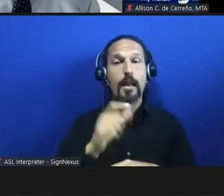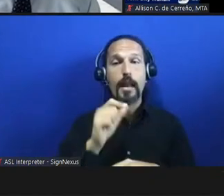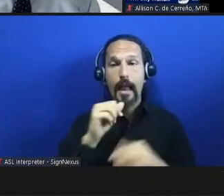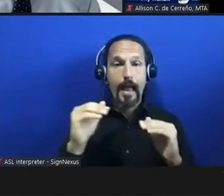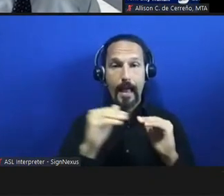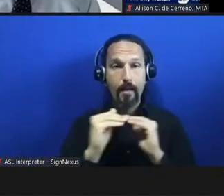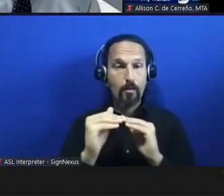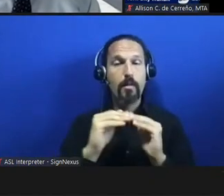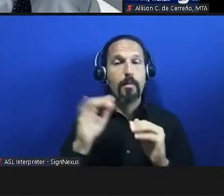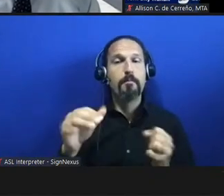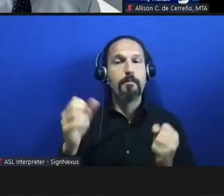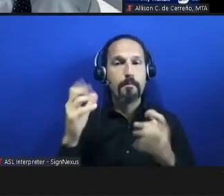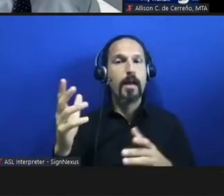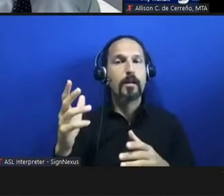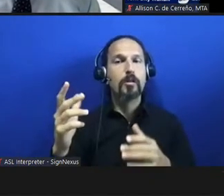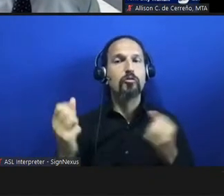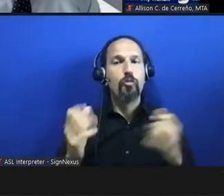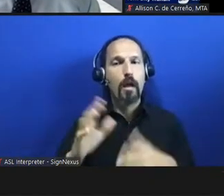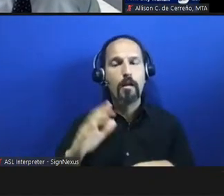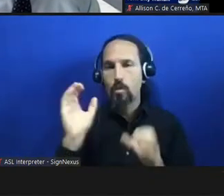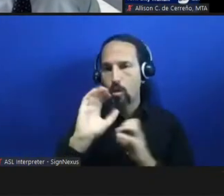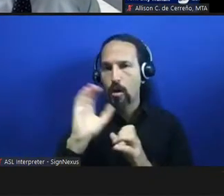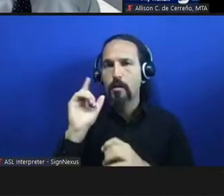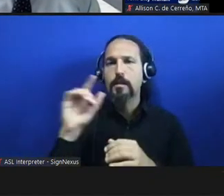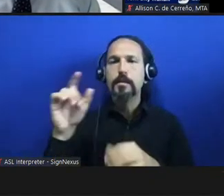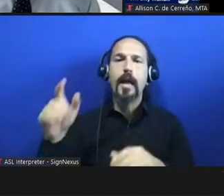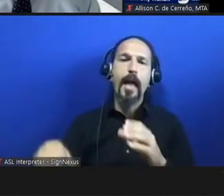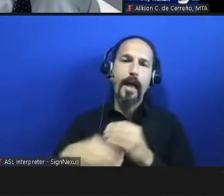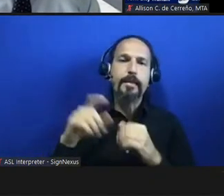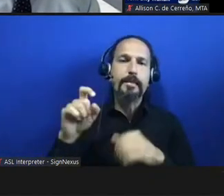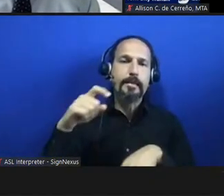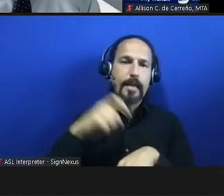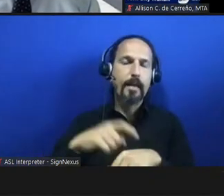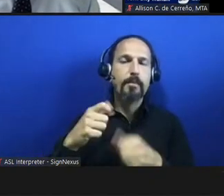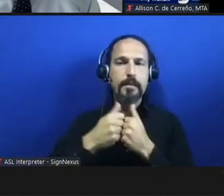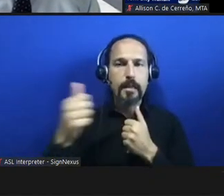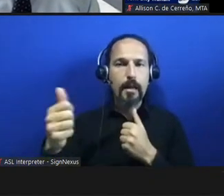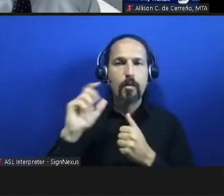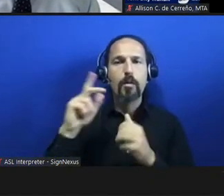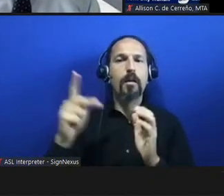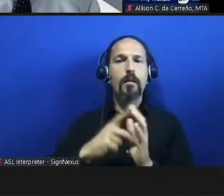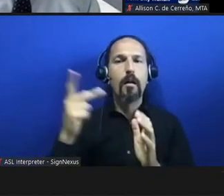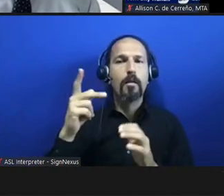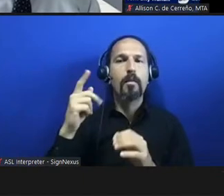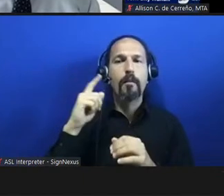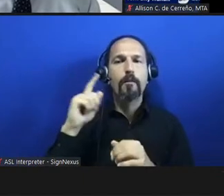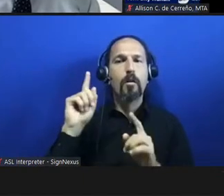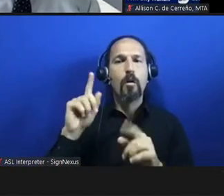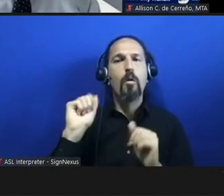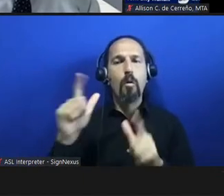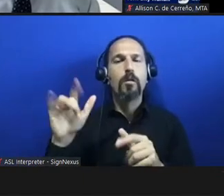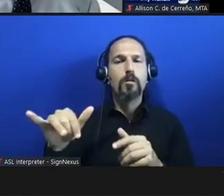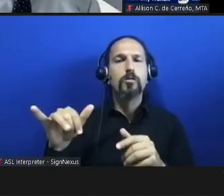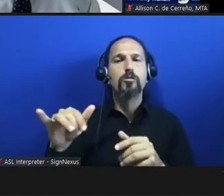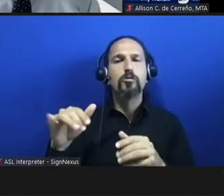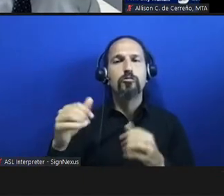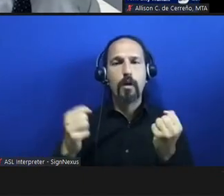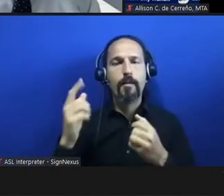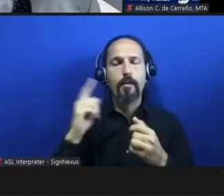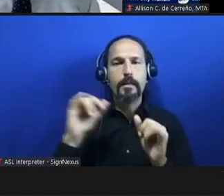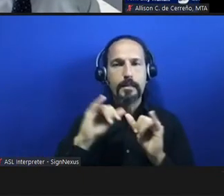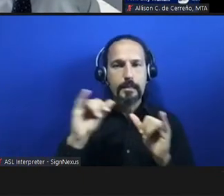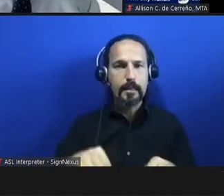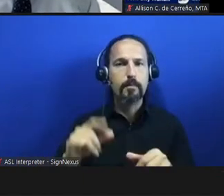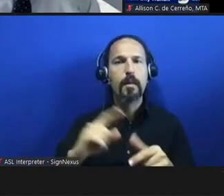equal many drivers will look for bargain adding time and distance to their trips multiplying the extra time across all the drivers in the system and